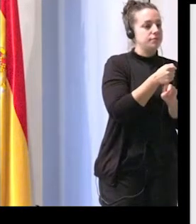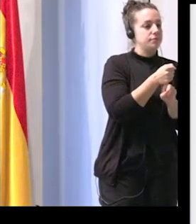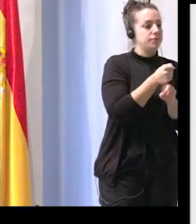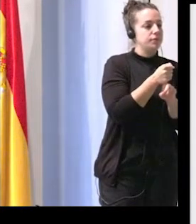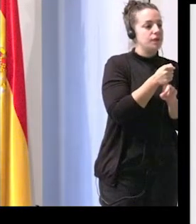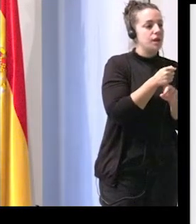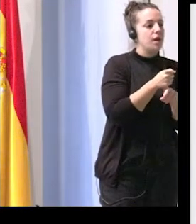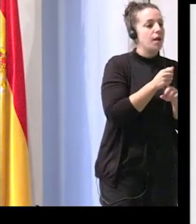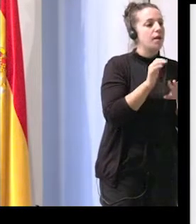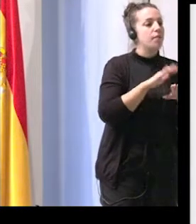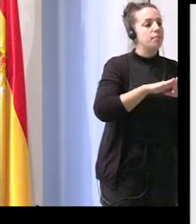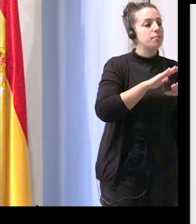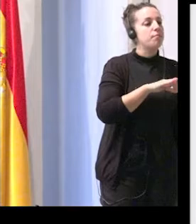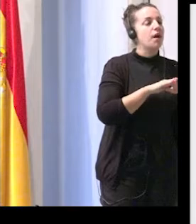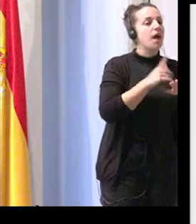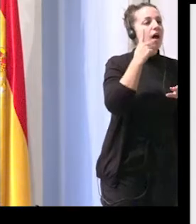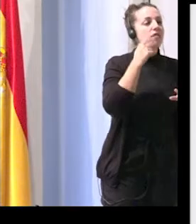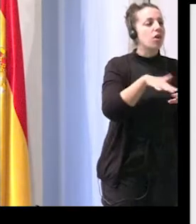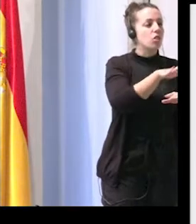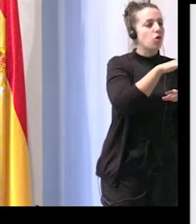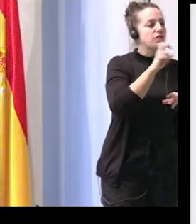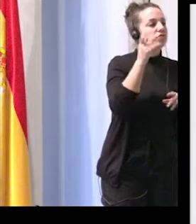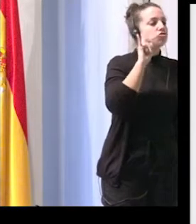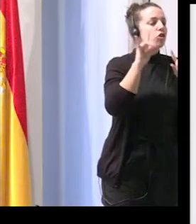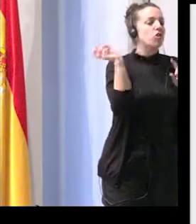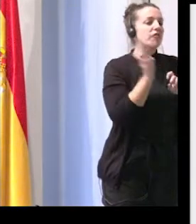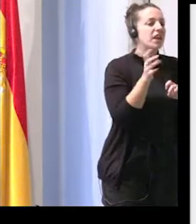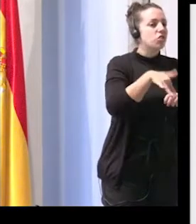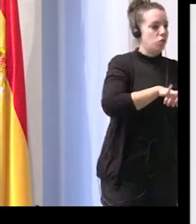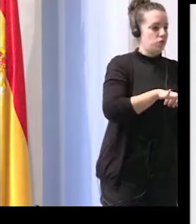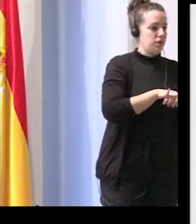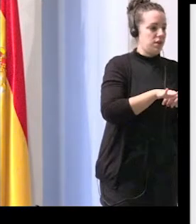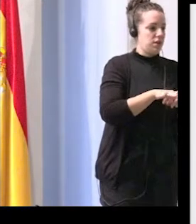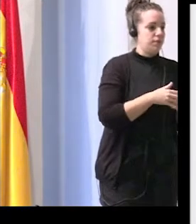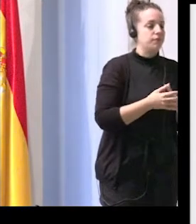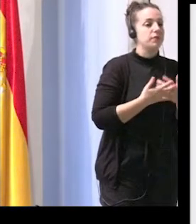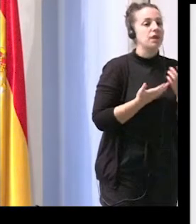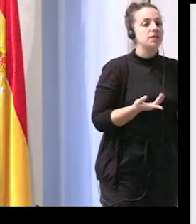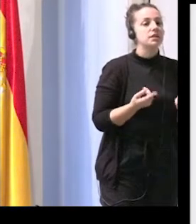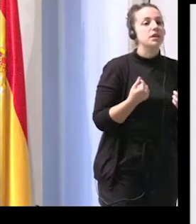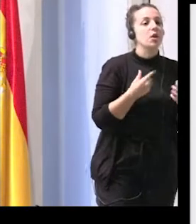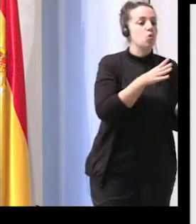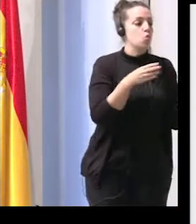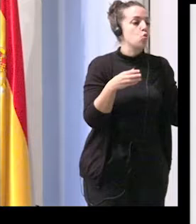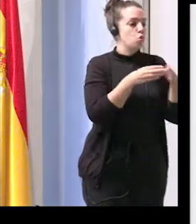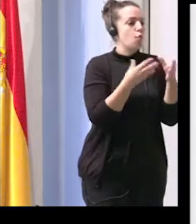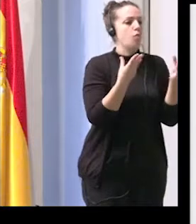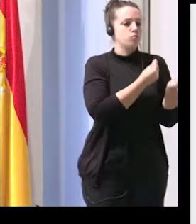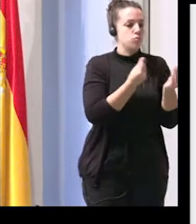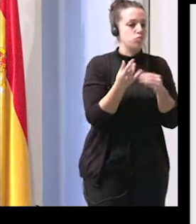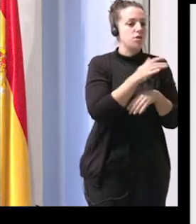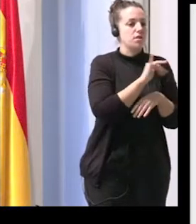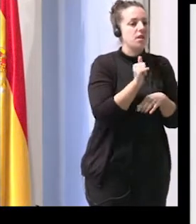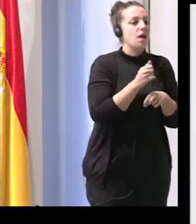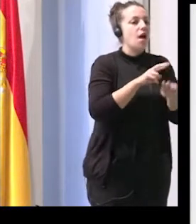tell us where sounds are coming from. So there are many groups looking at the what pathway. How do we